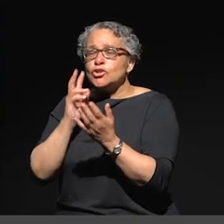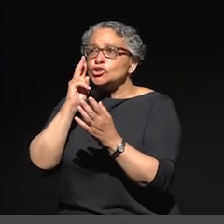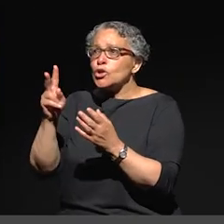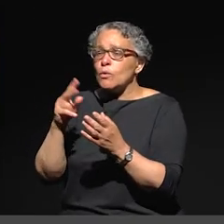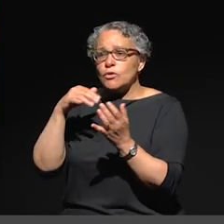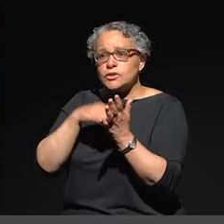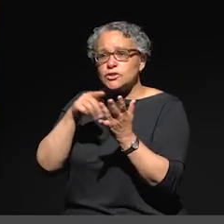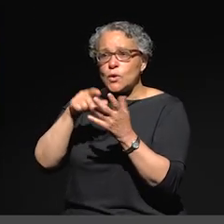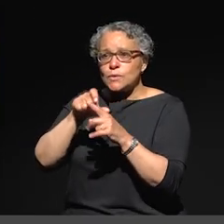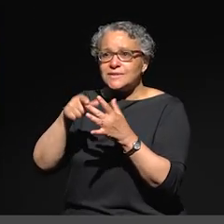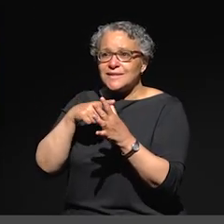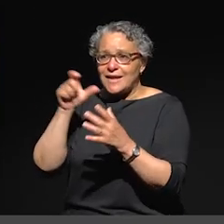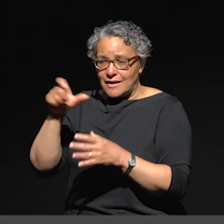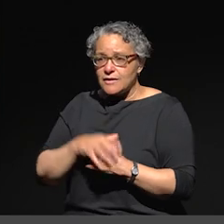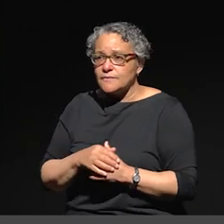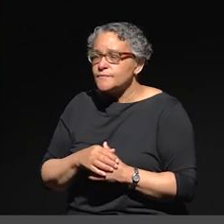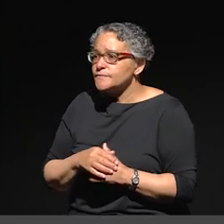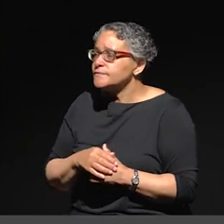one of Raphael's designs for an angel that sits.